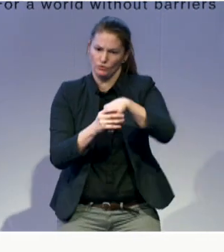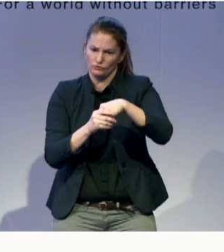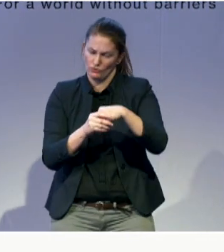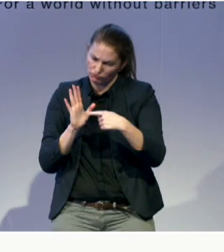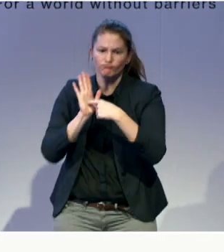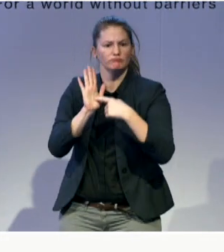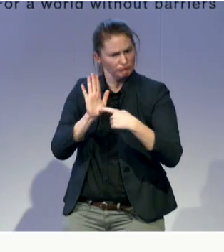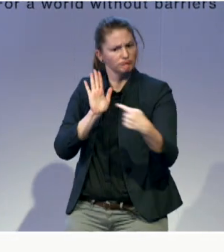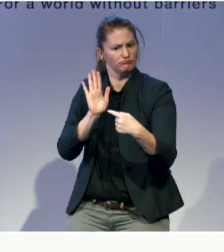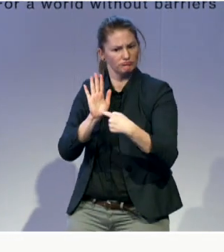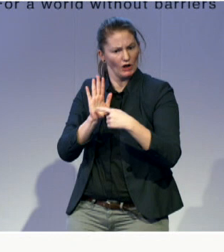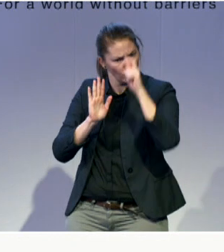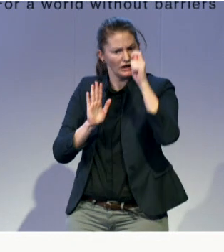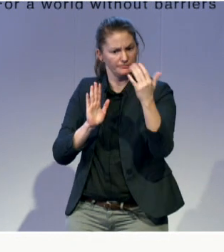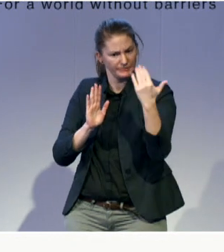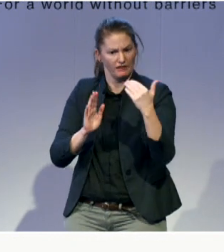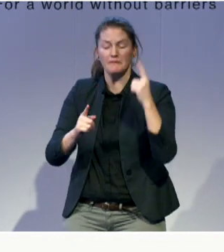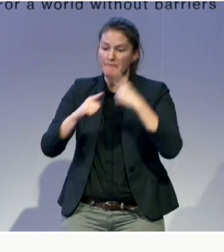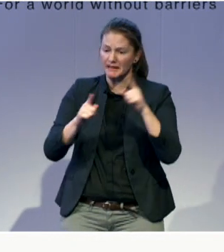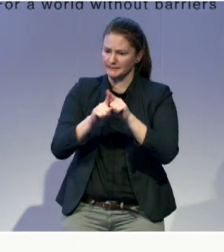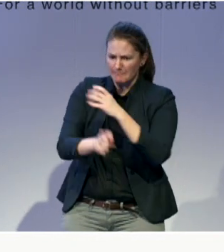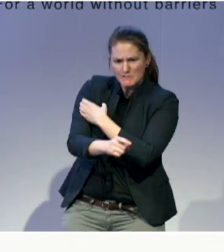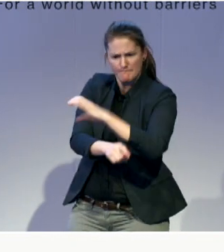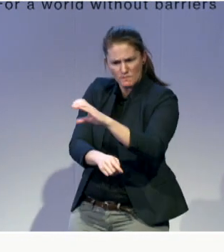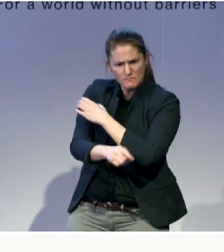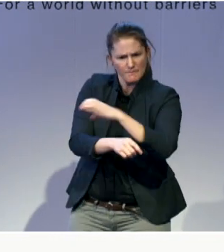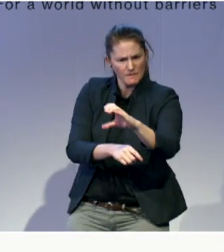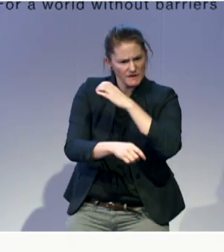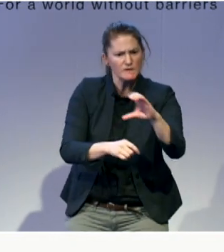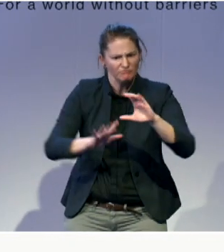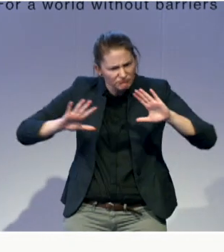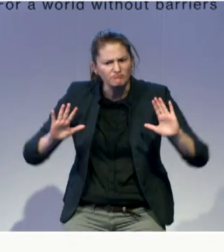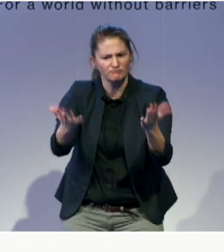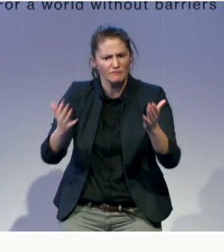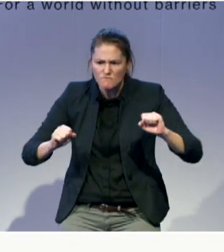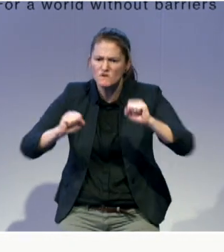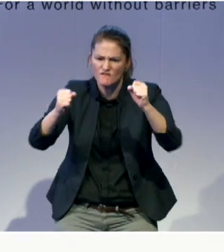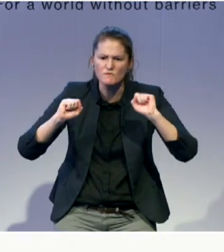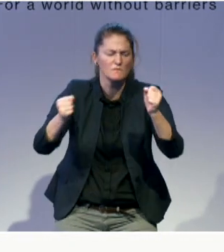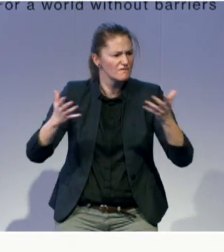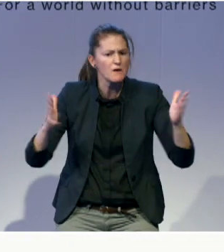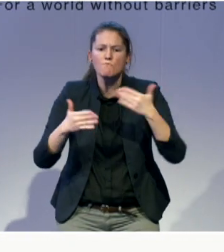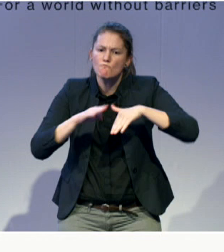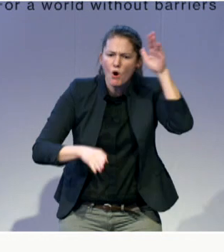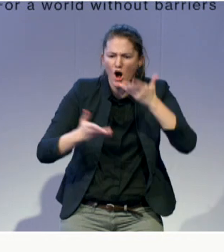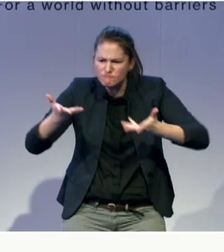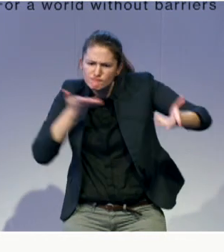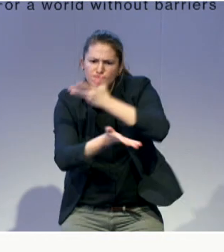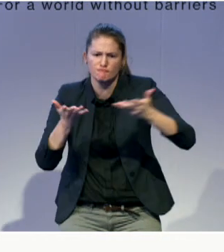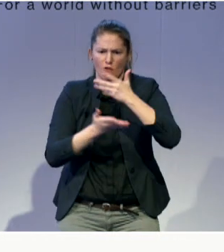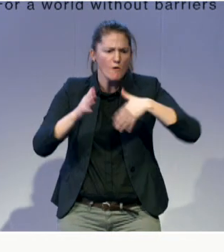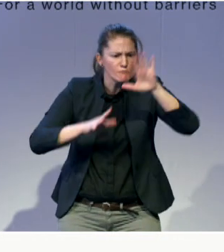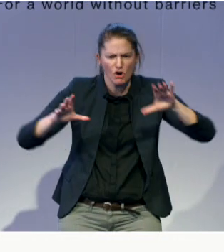Empower and encourage. And when we can share, collaborate. I've got 60 members